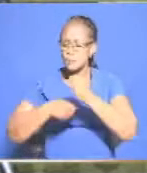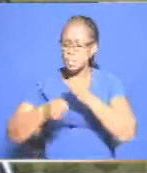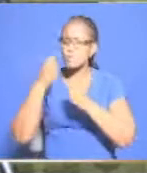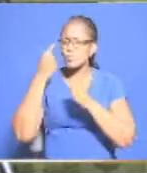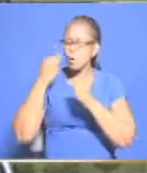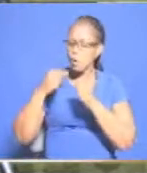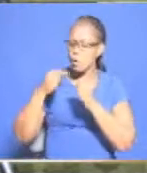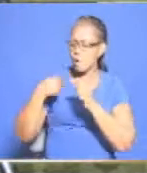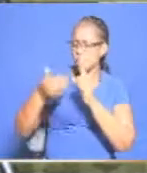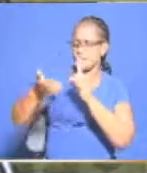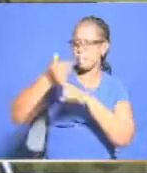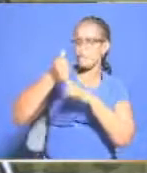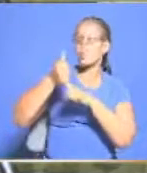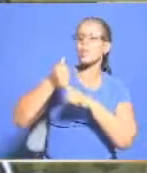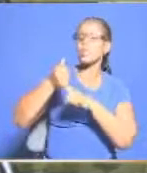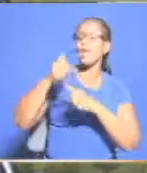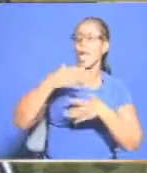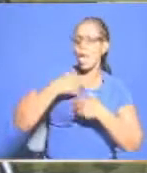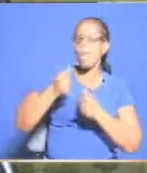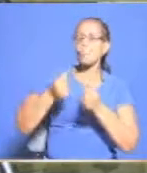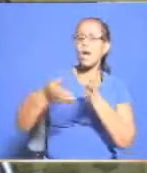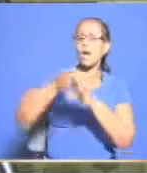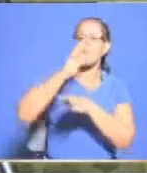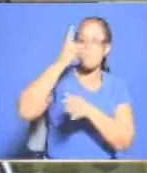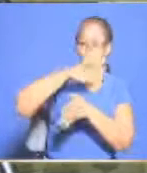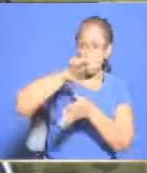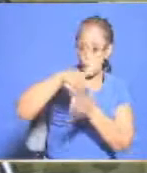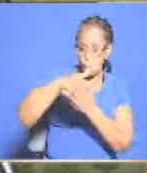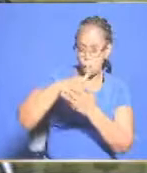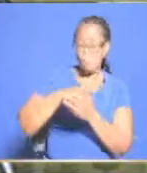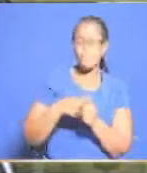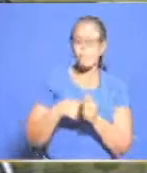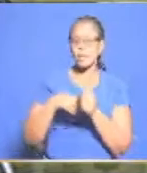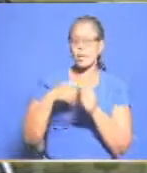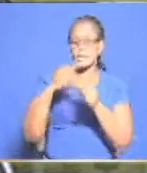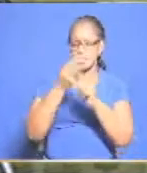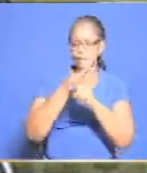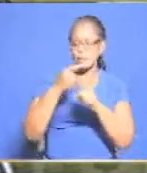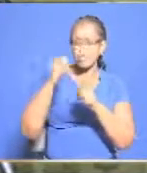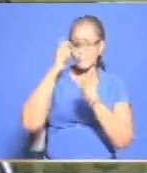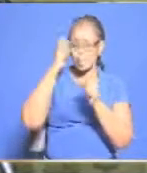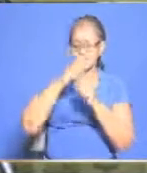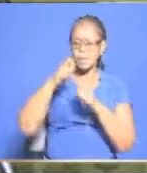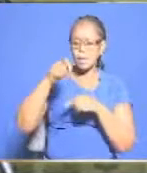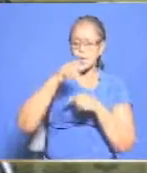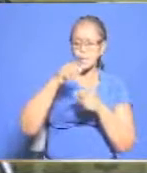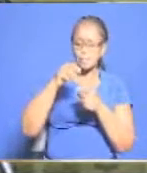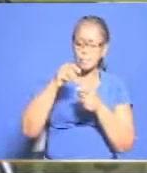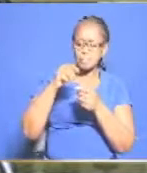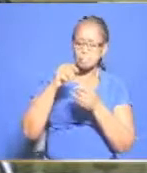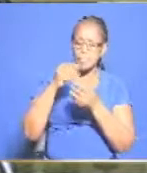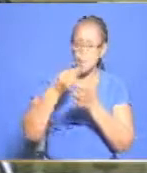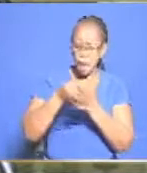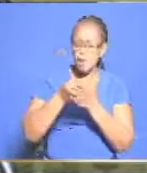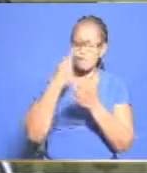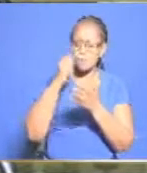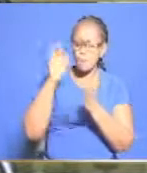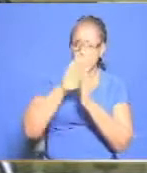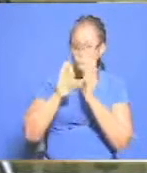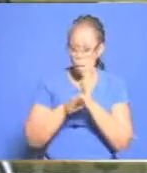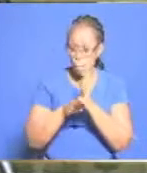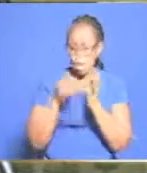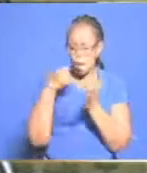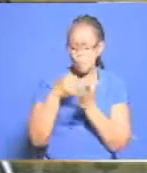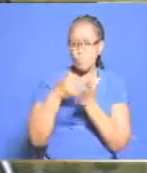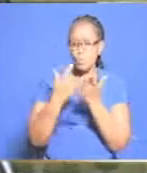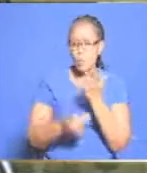health coverage. Mr. Speaker, specific allocations for the various activities and programs includes Kenyan shilling 8.7